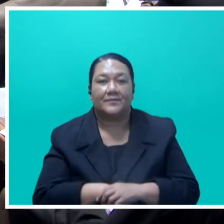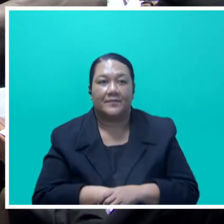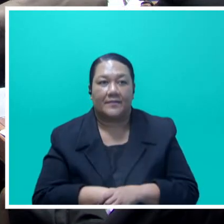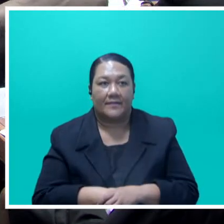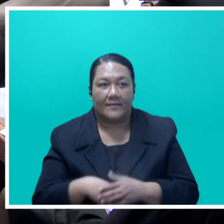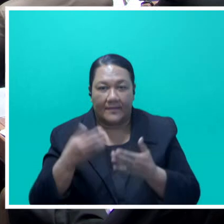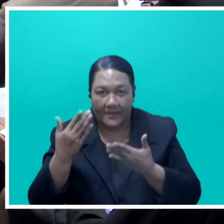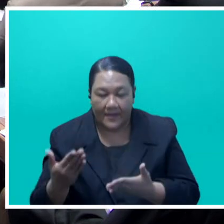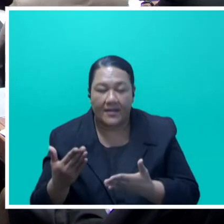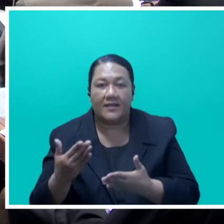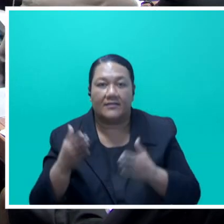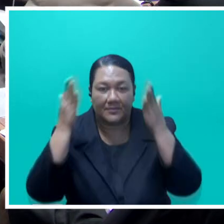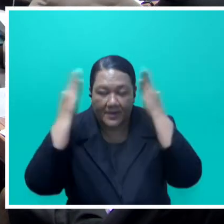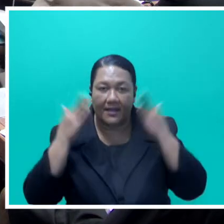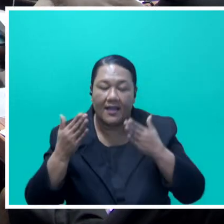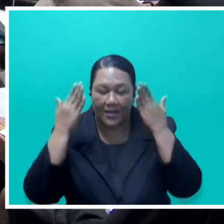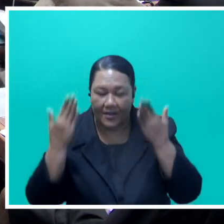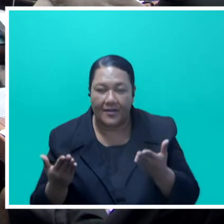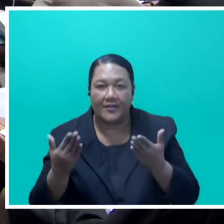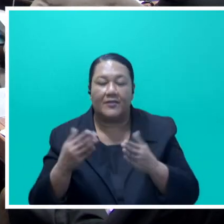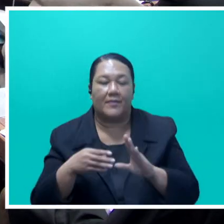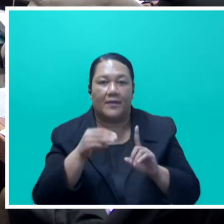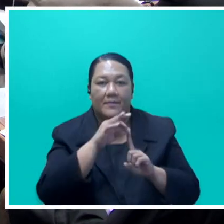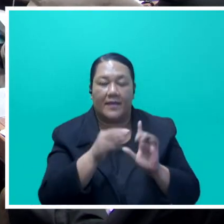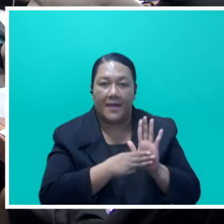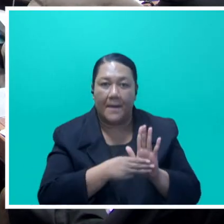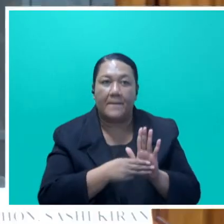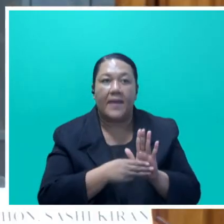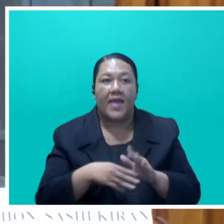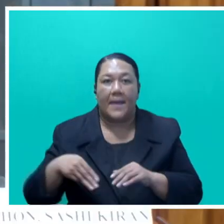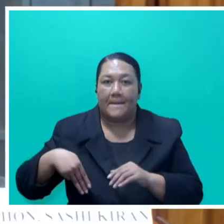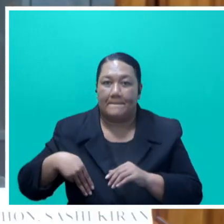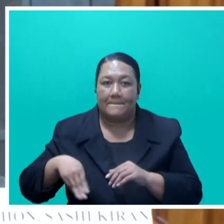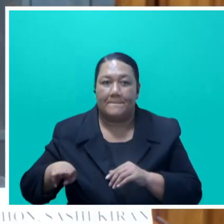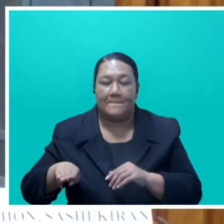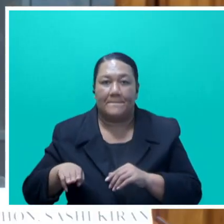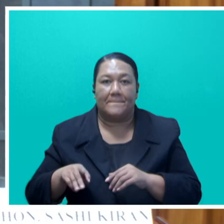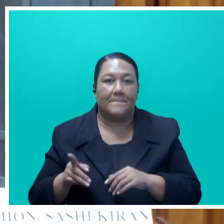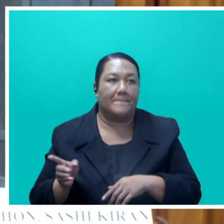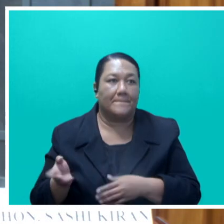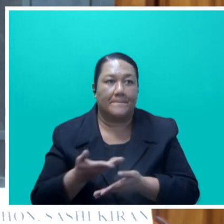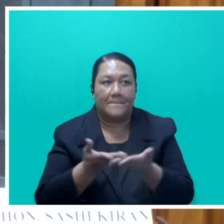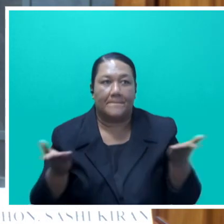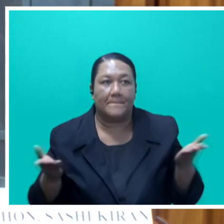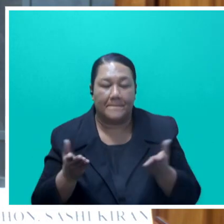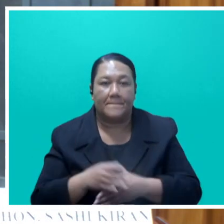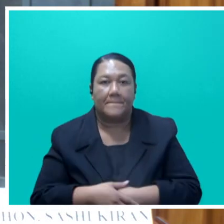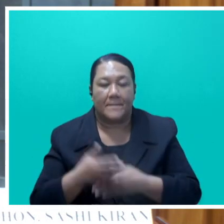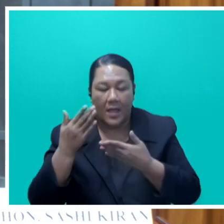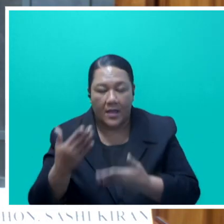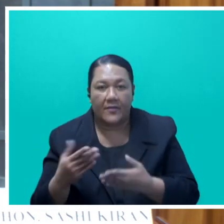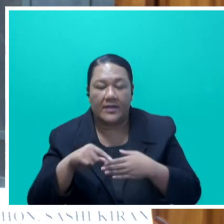the Honourable Prime Minister, Honourable Cabinet Ministers and Assistant Ministers, the Honourable Leader of